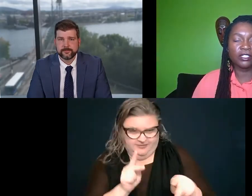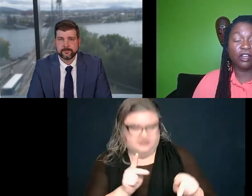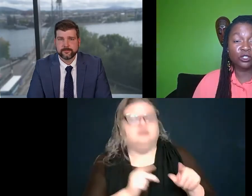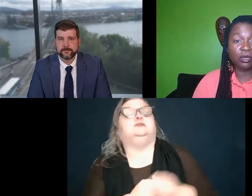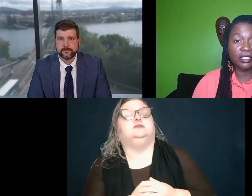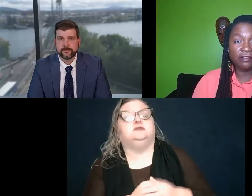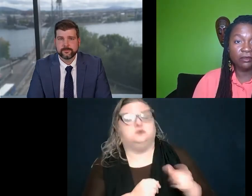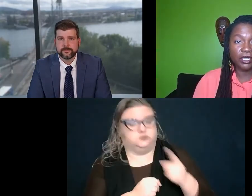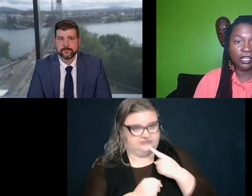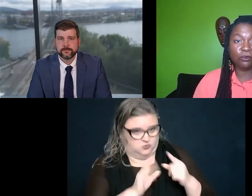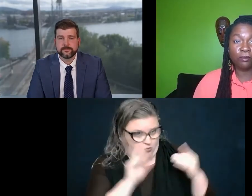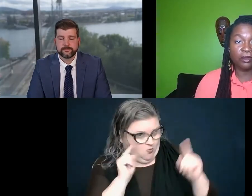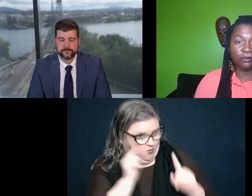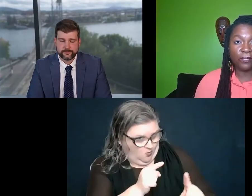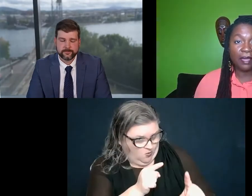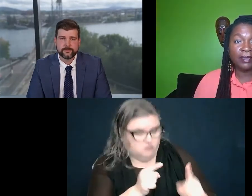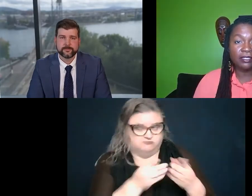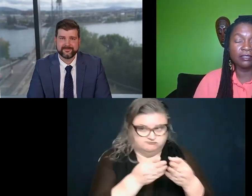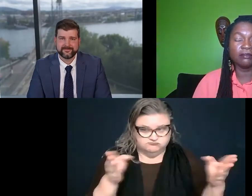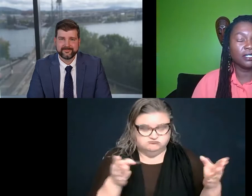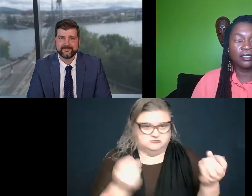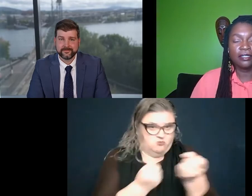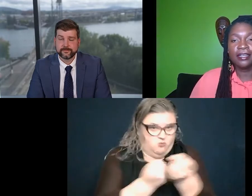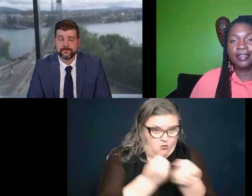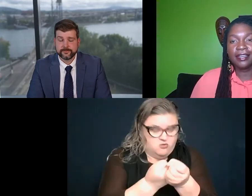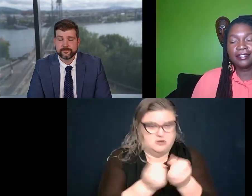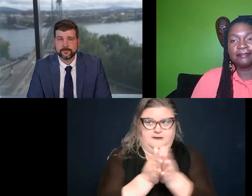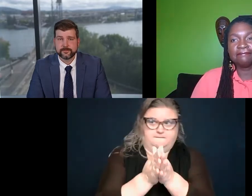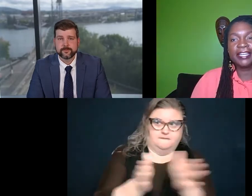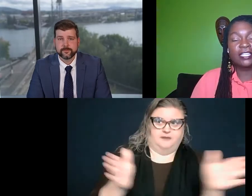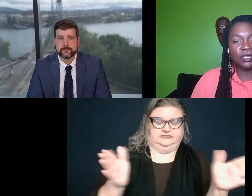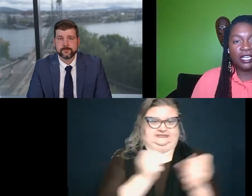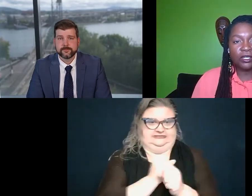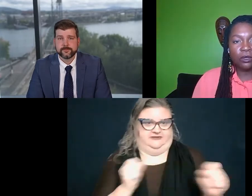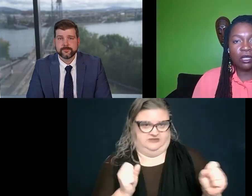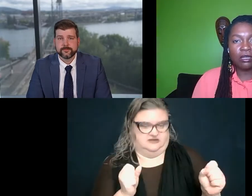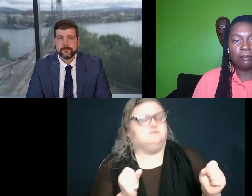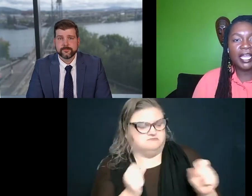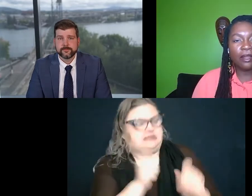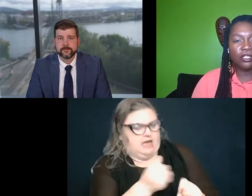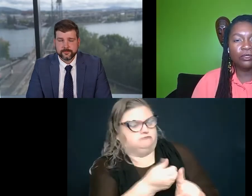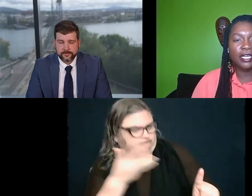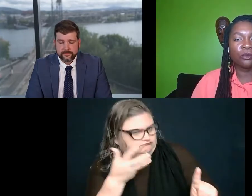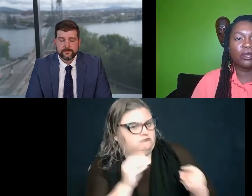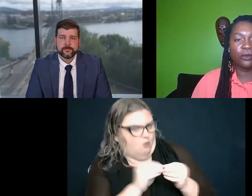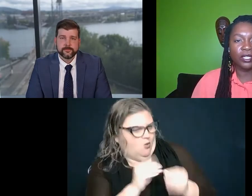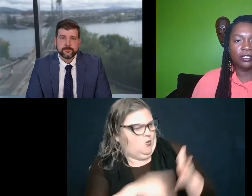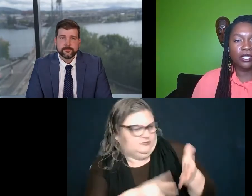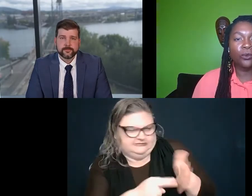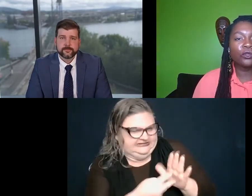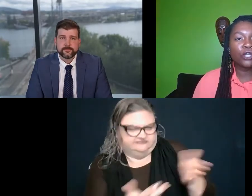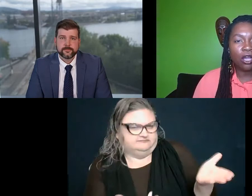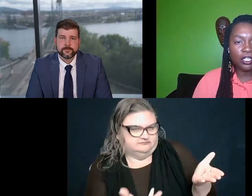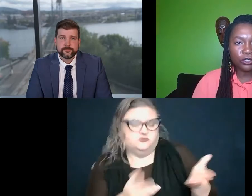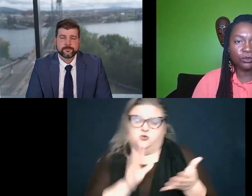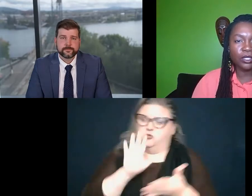is to foster public safety. We can talk more about what that means and as we go along, but how do you set your